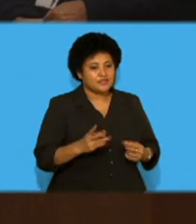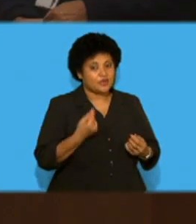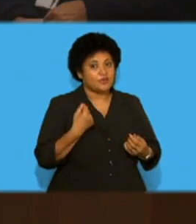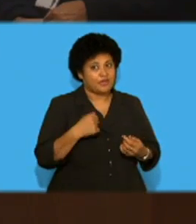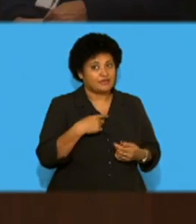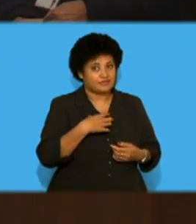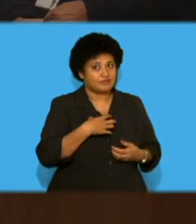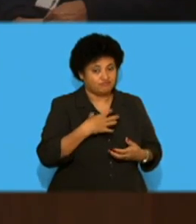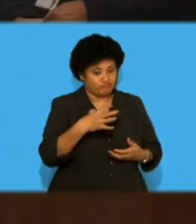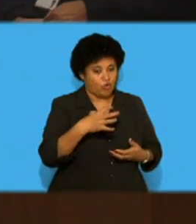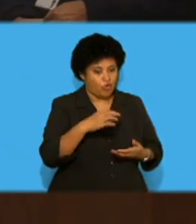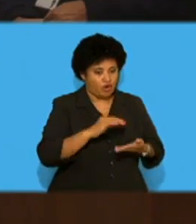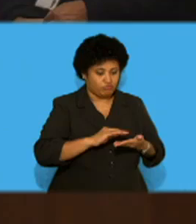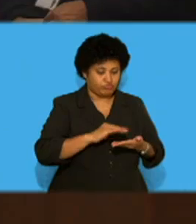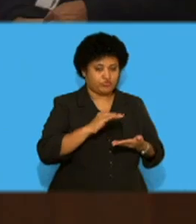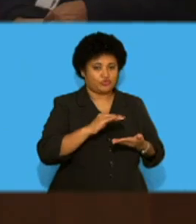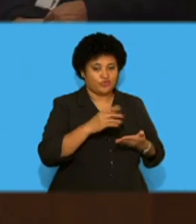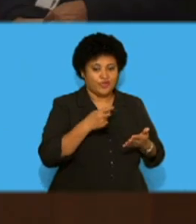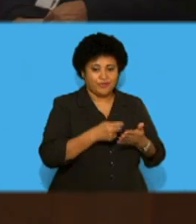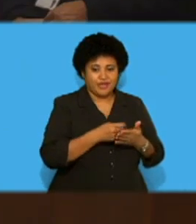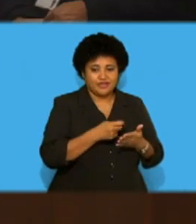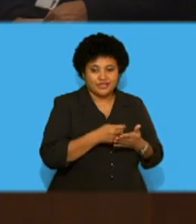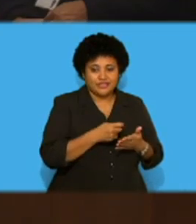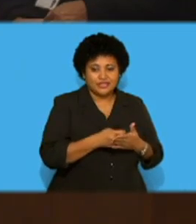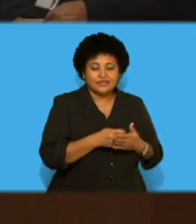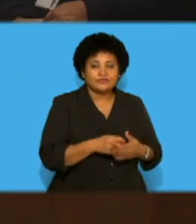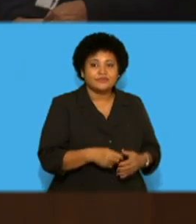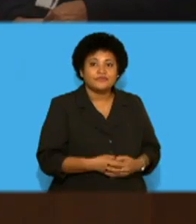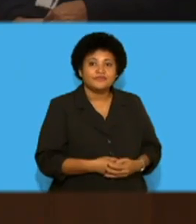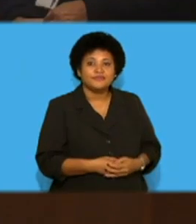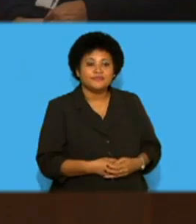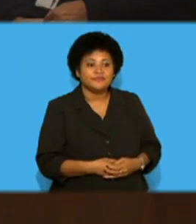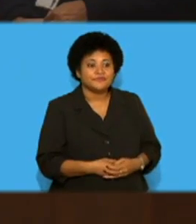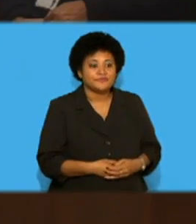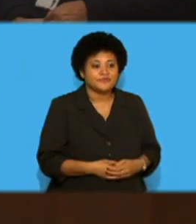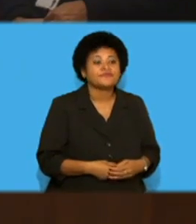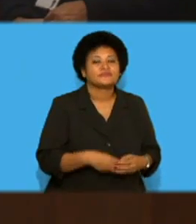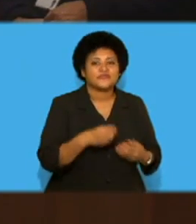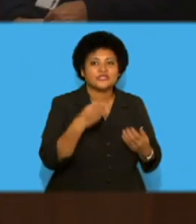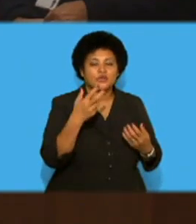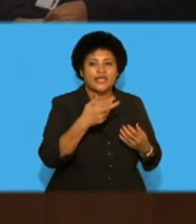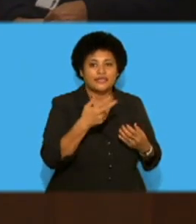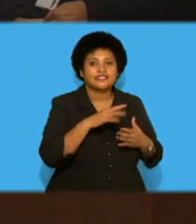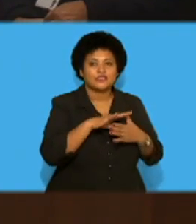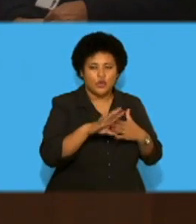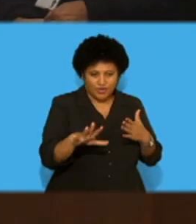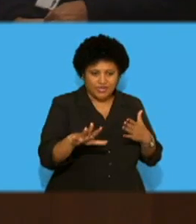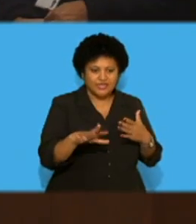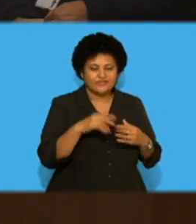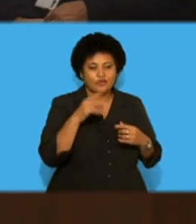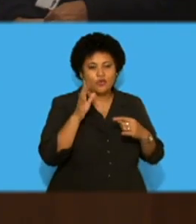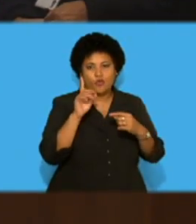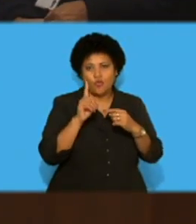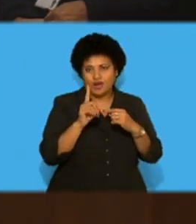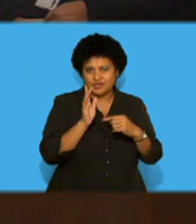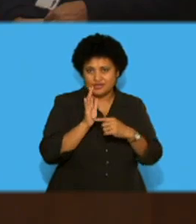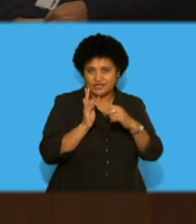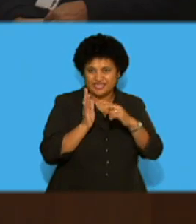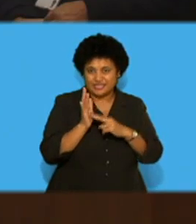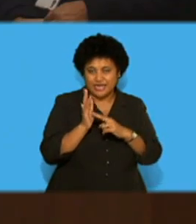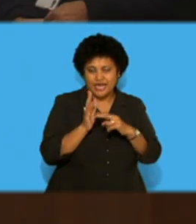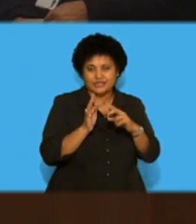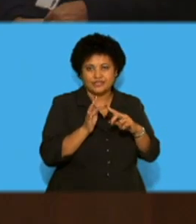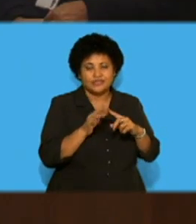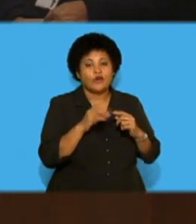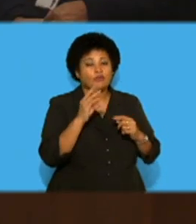peaking at $88.49 in 2013. Comparatively, Madam Speaker, from 1987 to